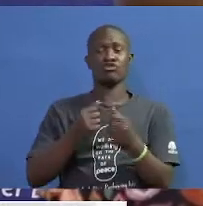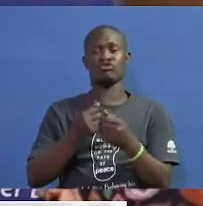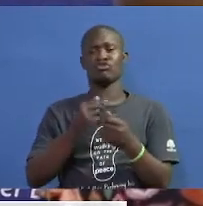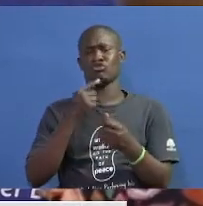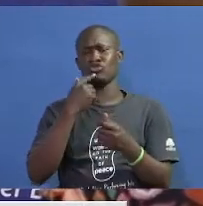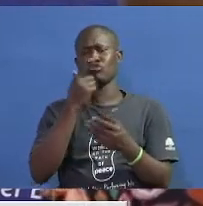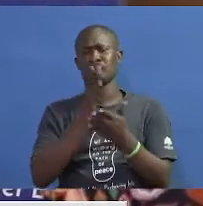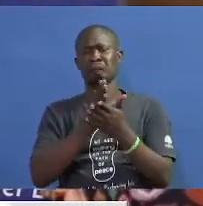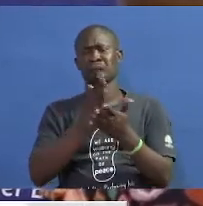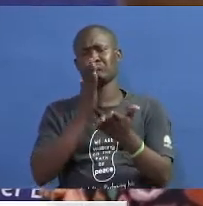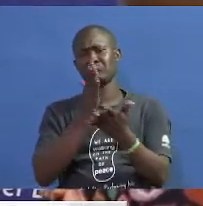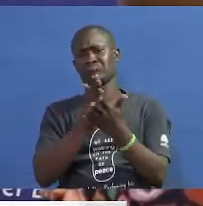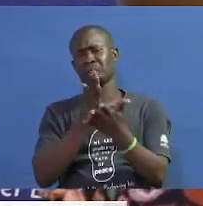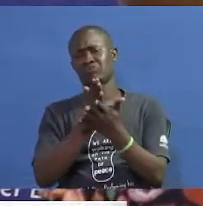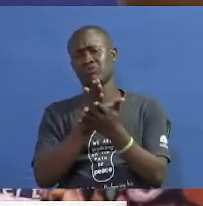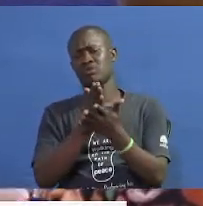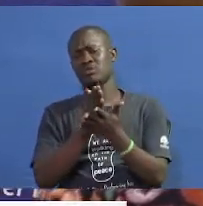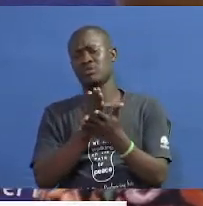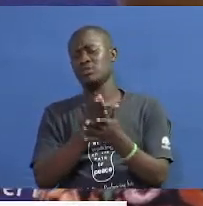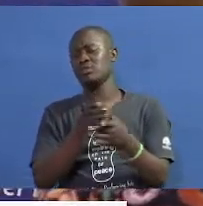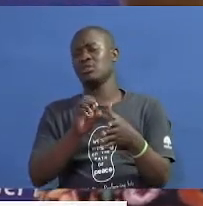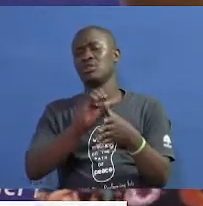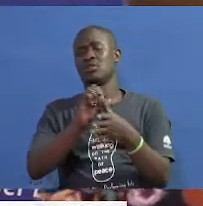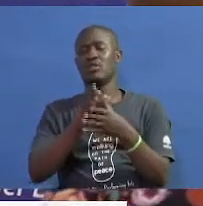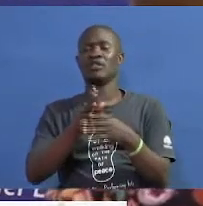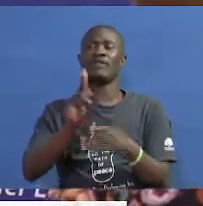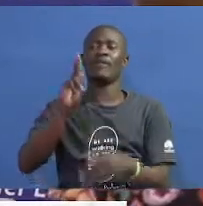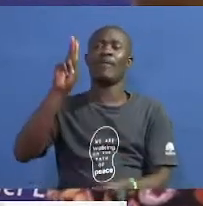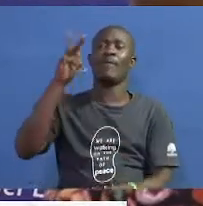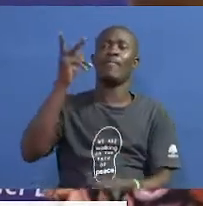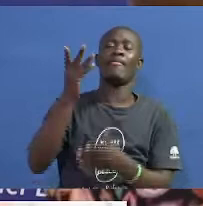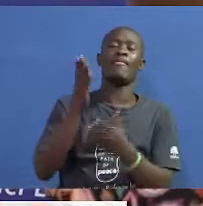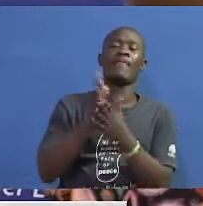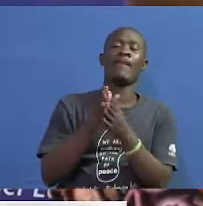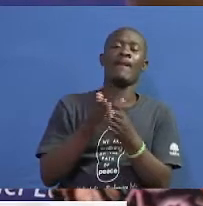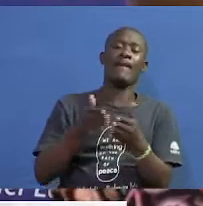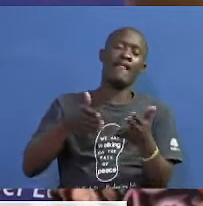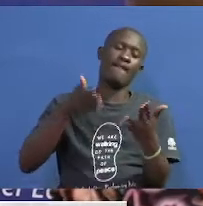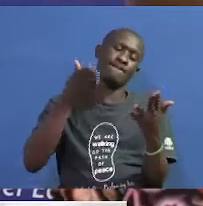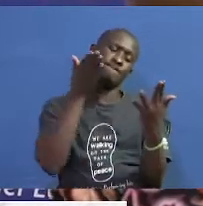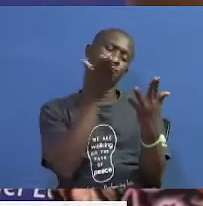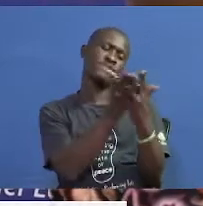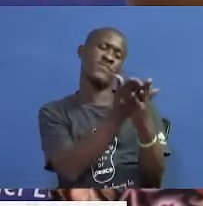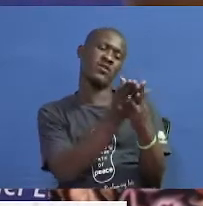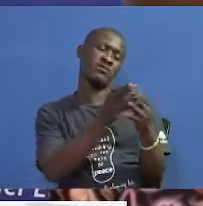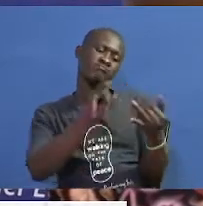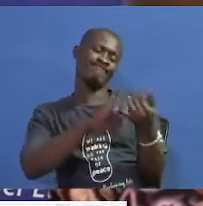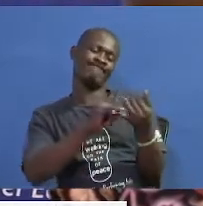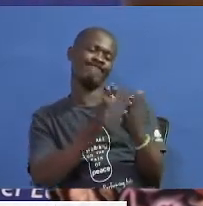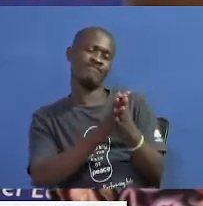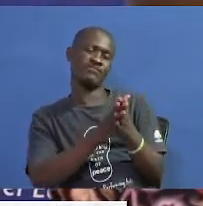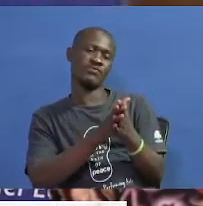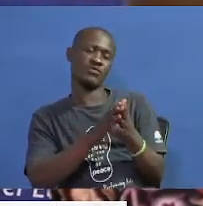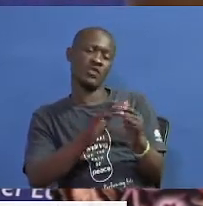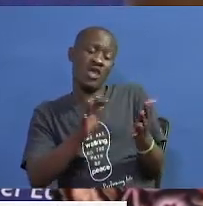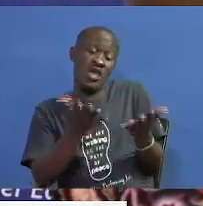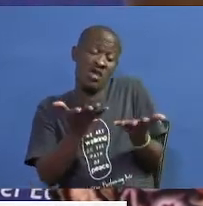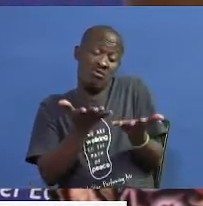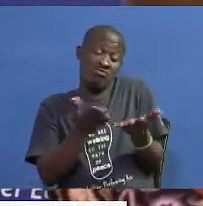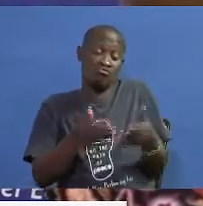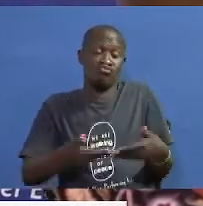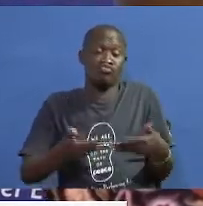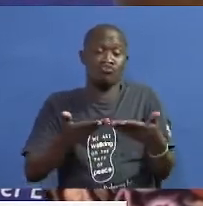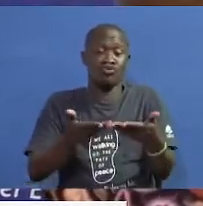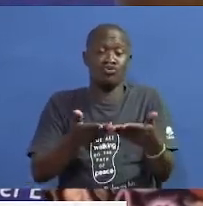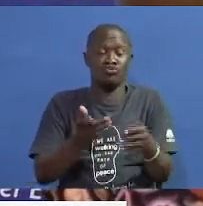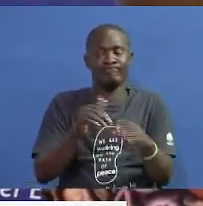to the realities in Kenya, and even like a Kenyan midwife version of how you deploy